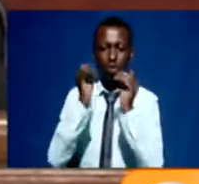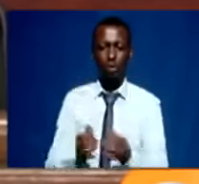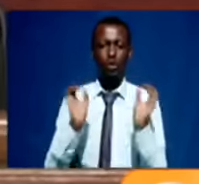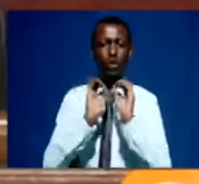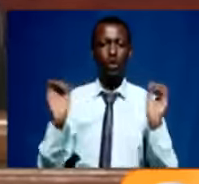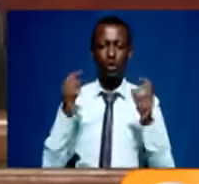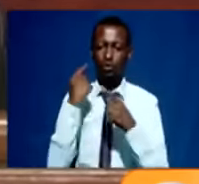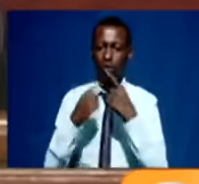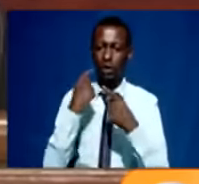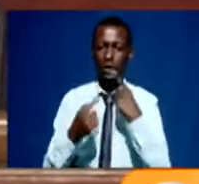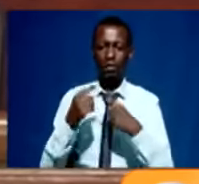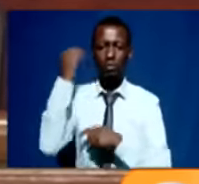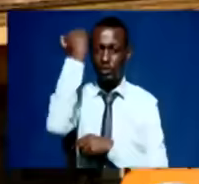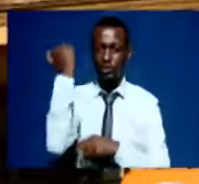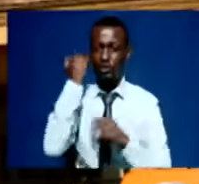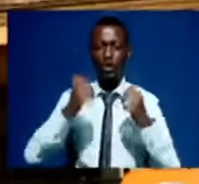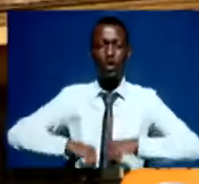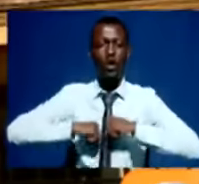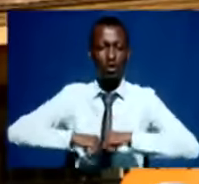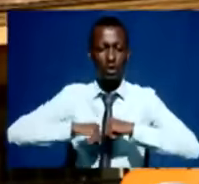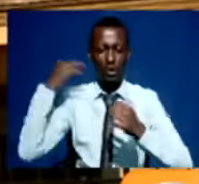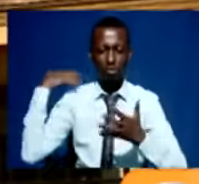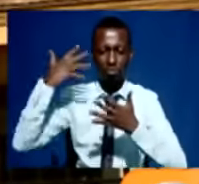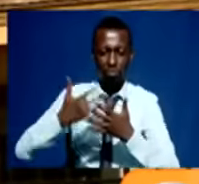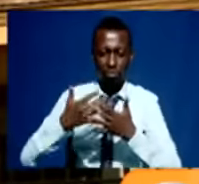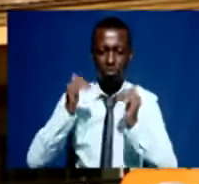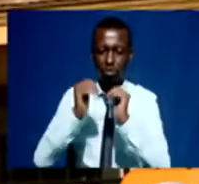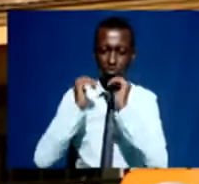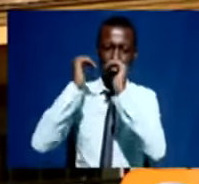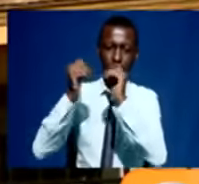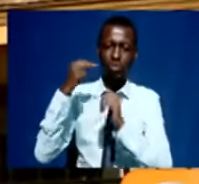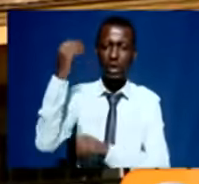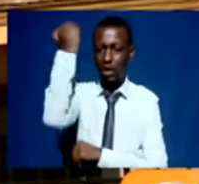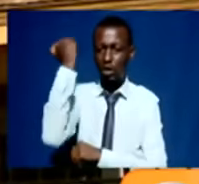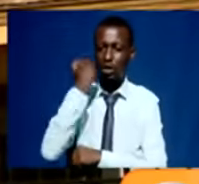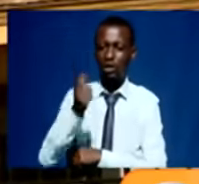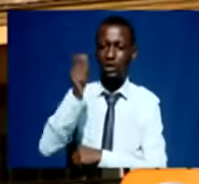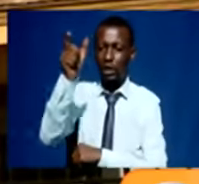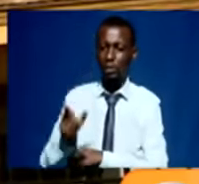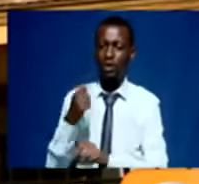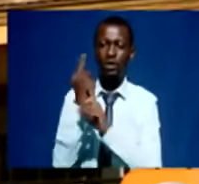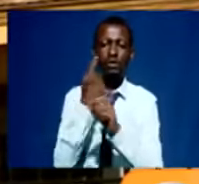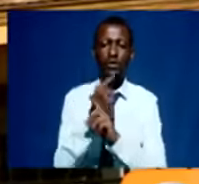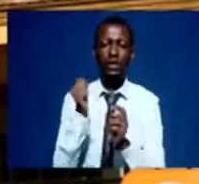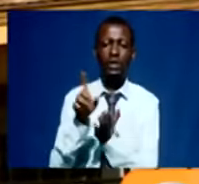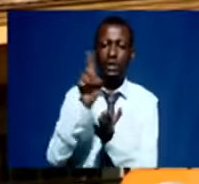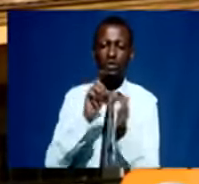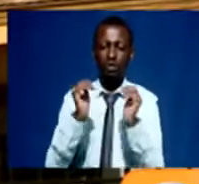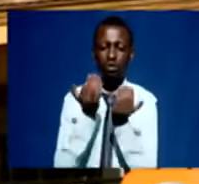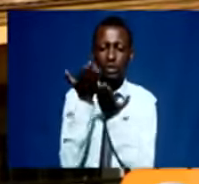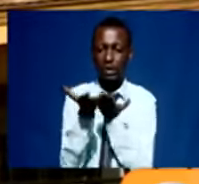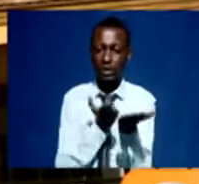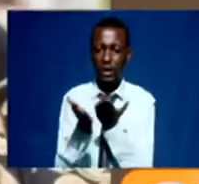served for years as a judicial officer, rising through the ranks to become a judge of the High Court. She has served in various divisions, including the commercial